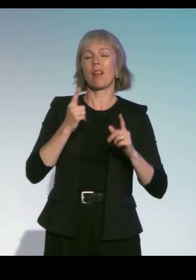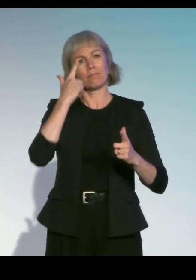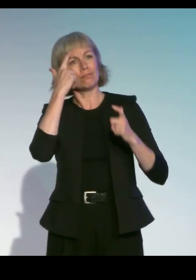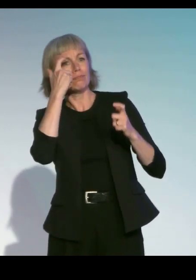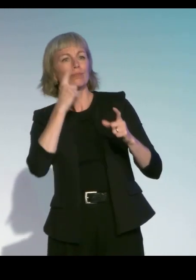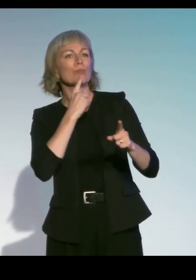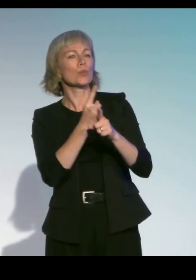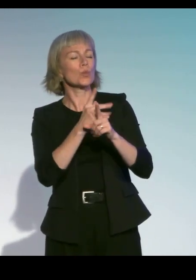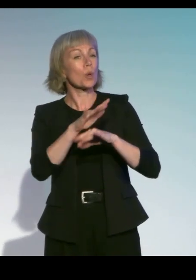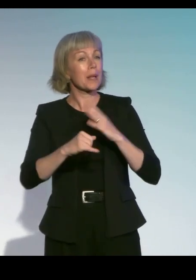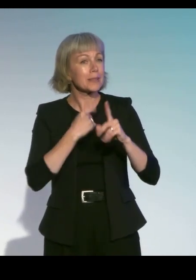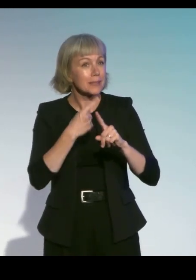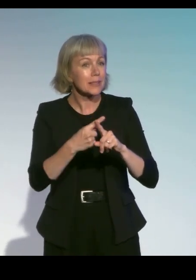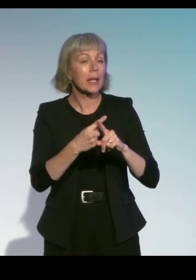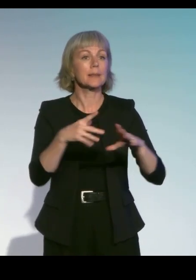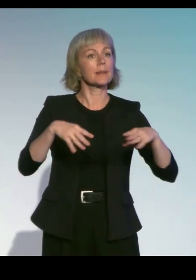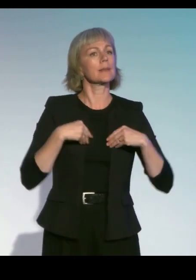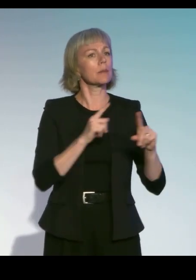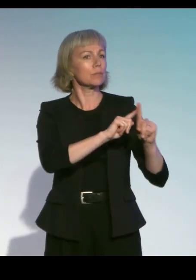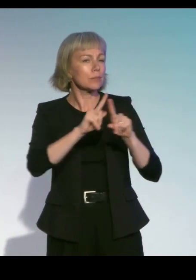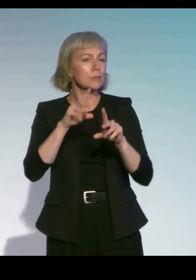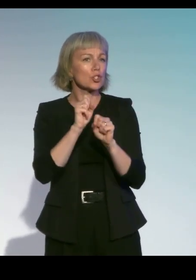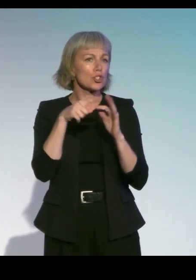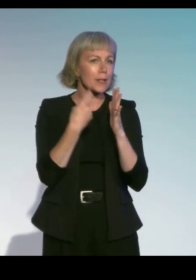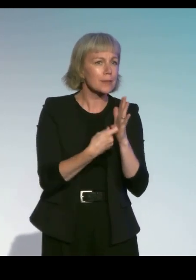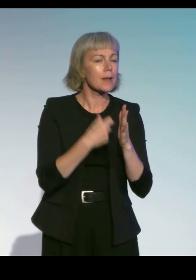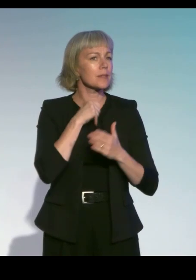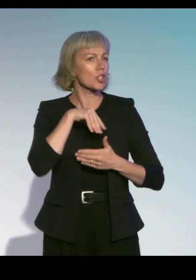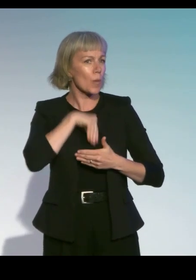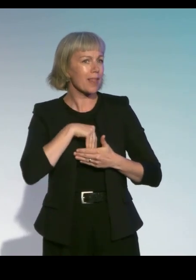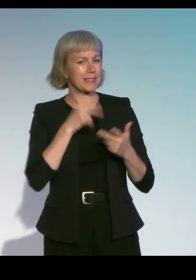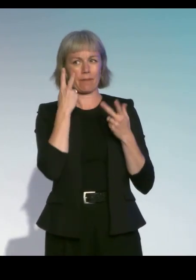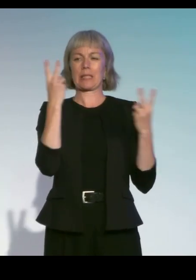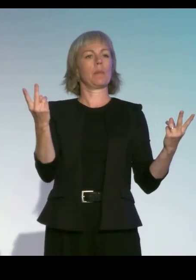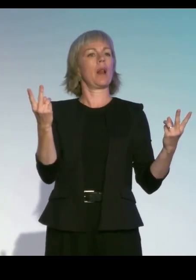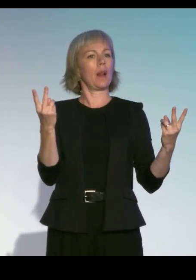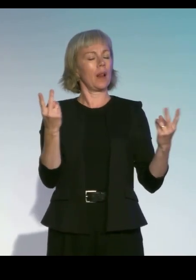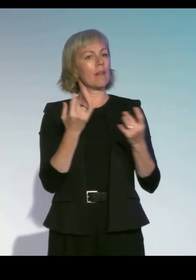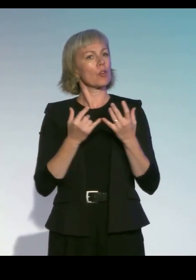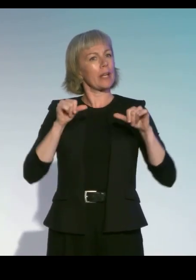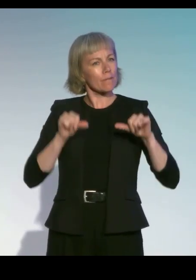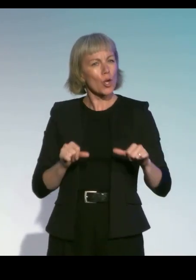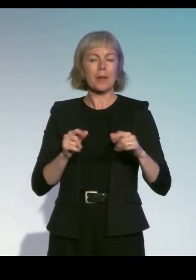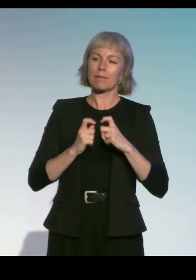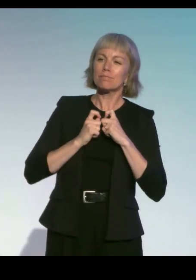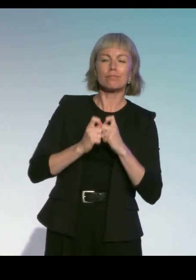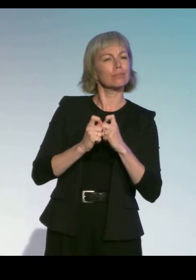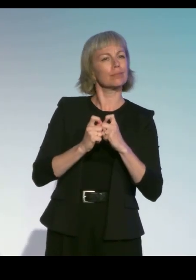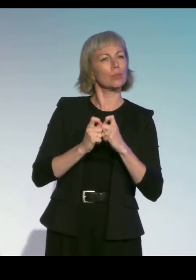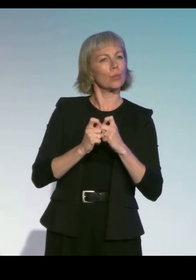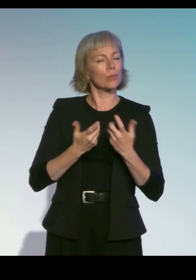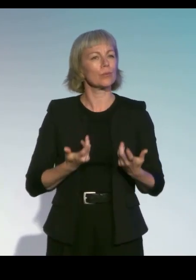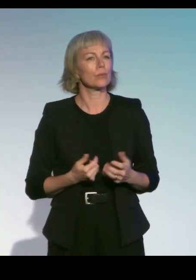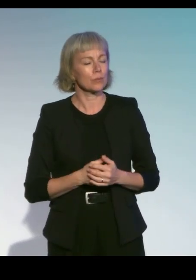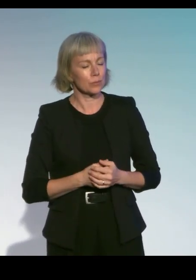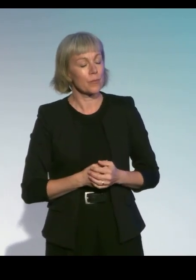users, make a variety of genders, identities, sexualities, practices visible in a way that is very affirming and validating. We know